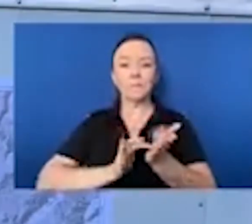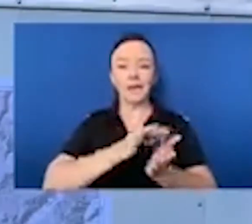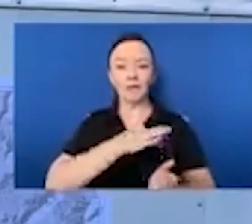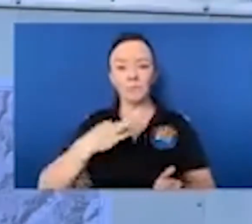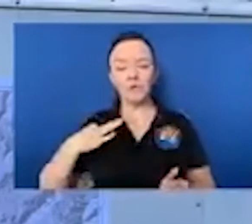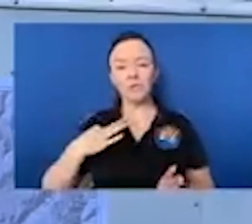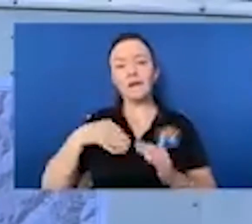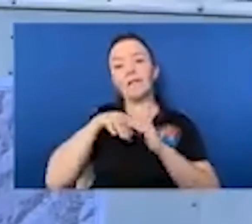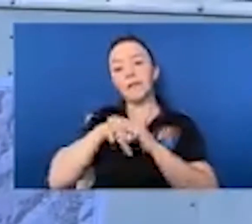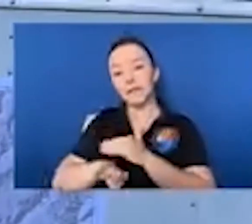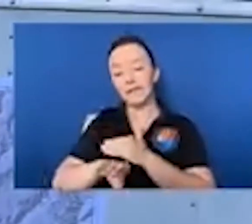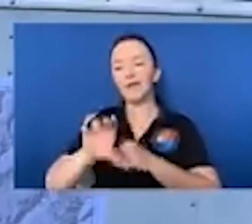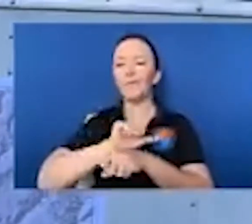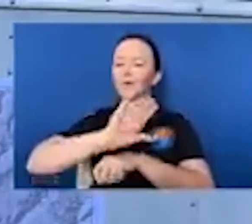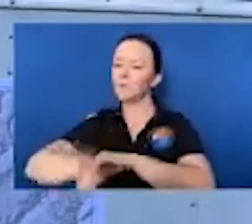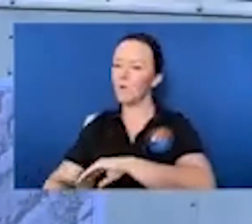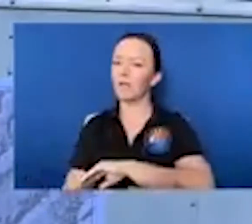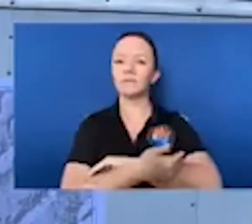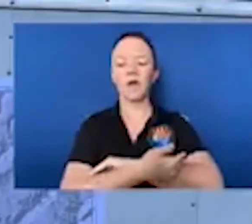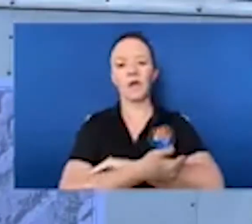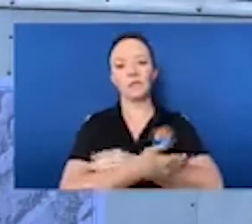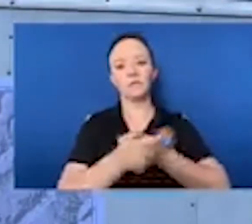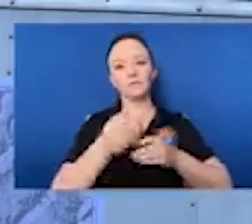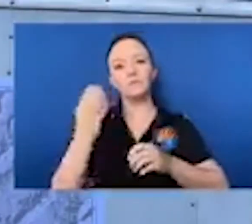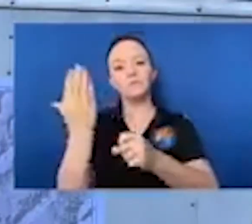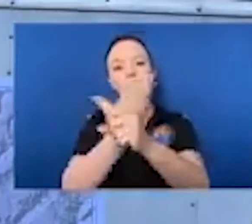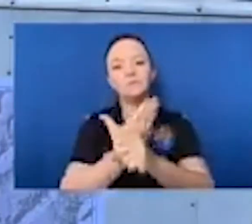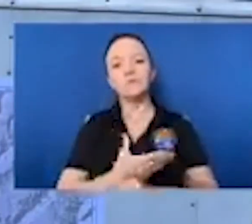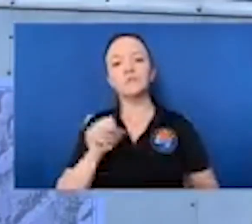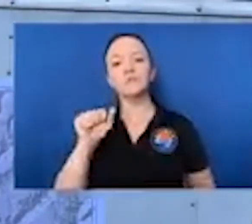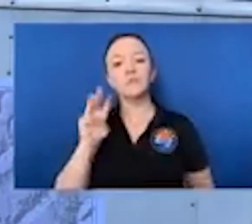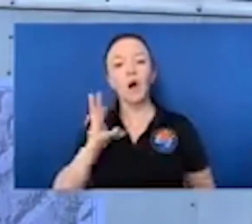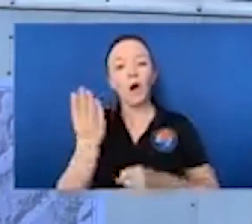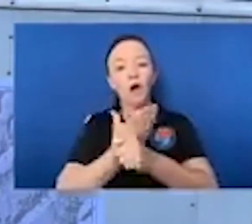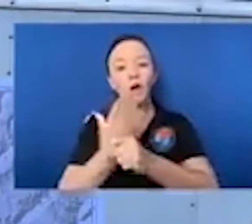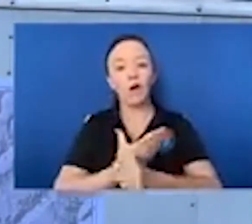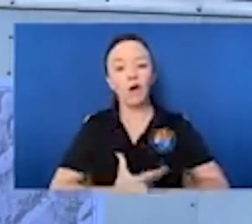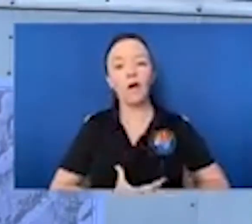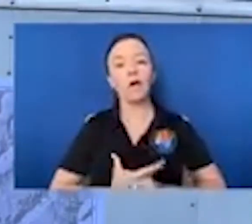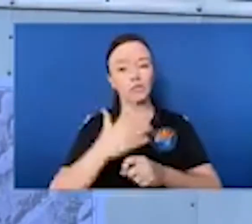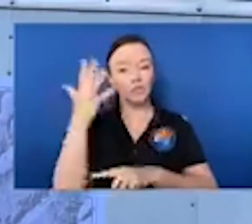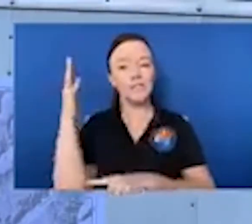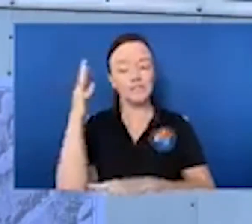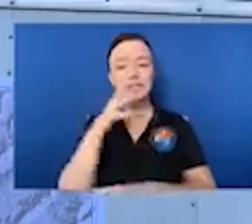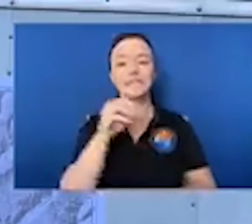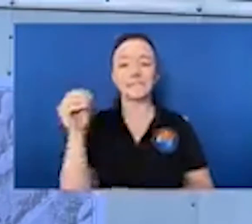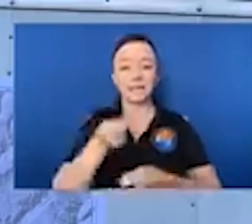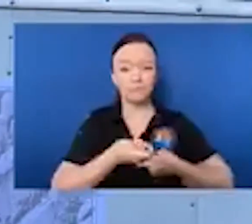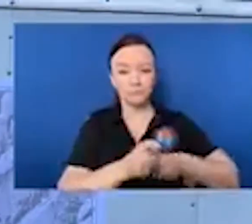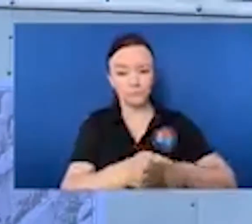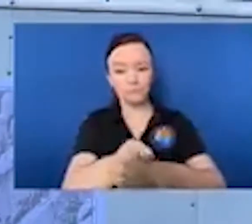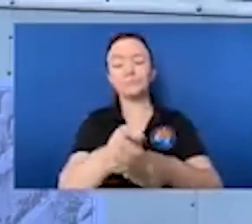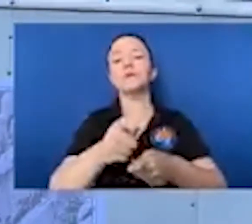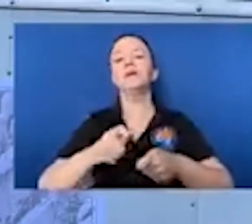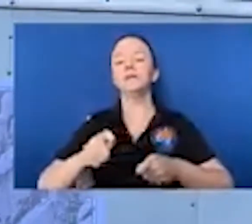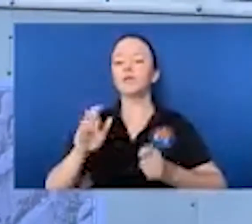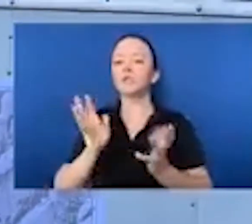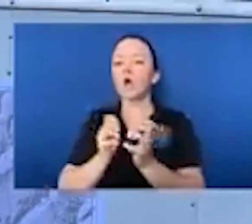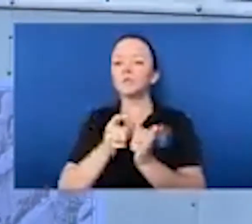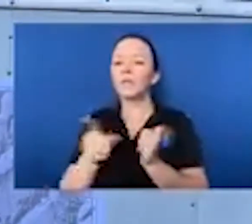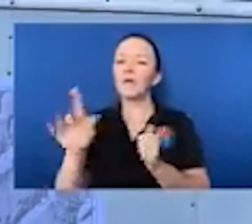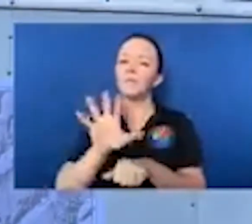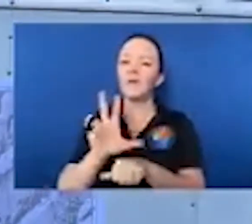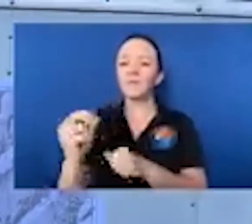medics, and those folks worked all night to put in a saw line and hand line on that fire, and they were very successful. Talked to them